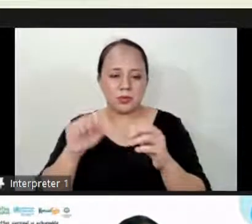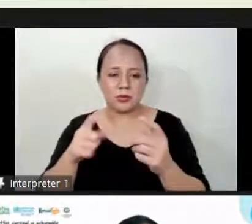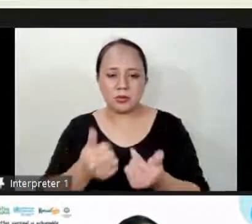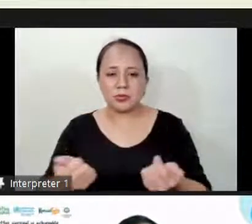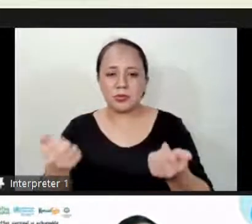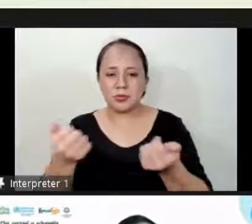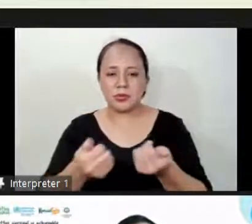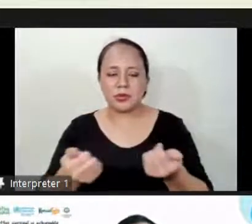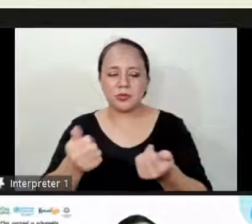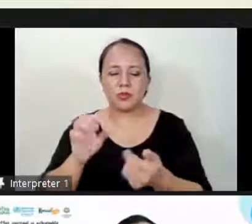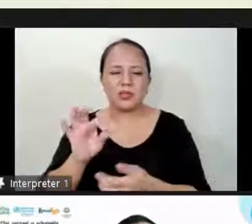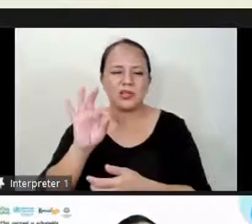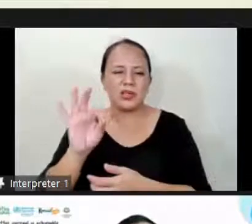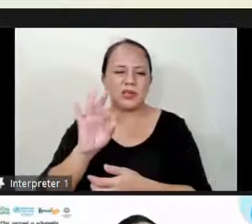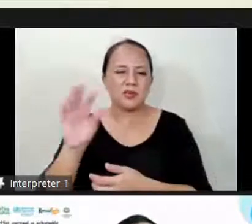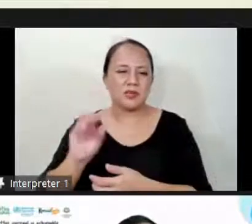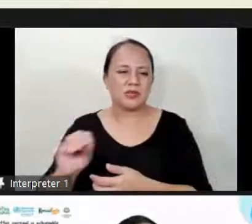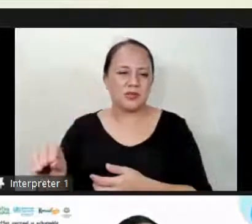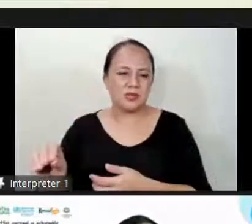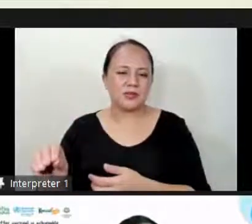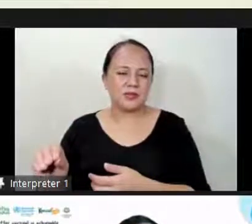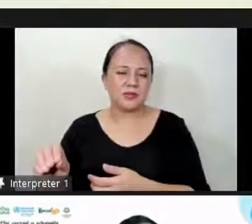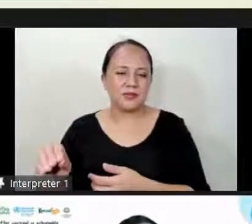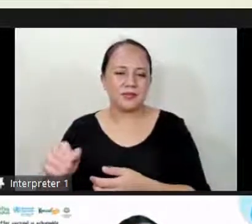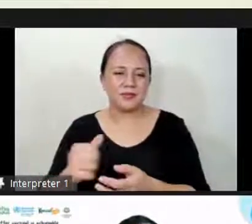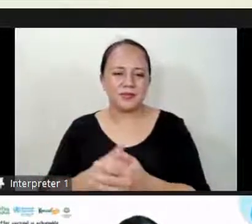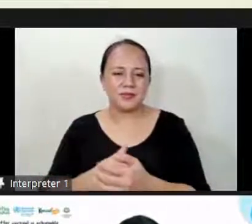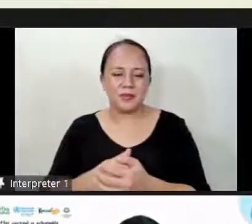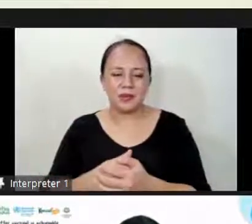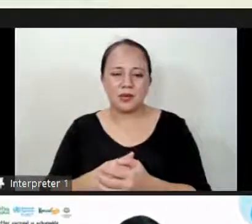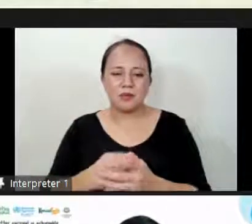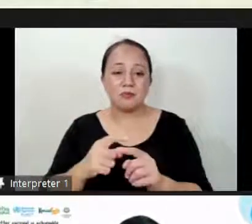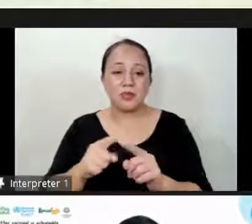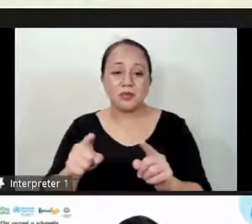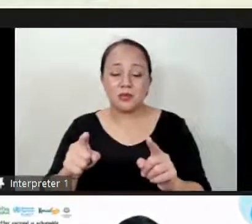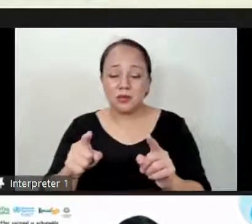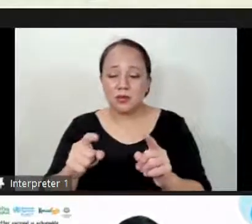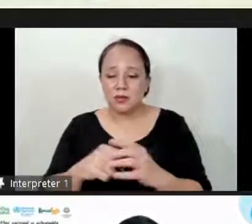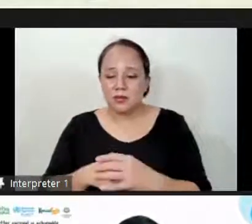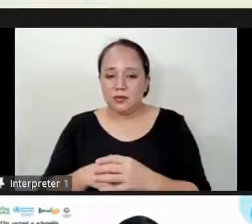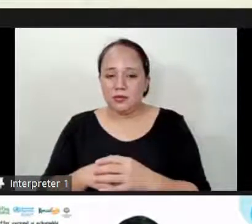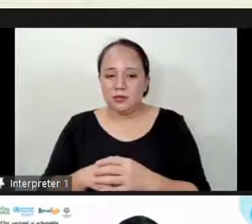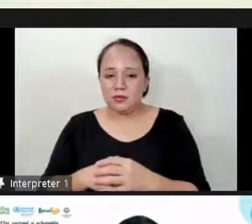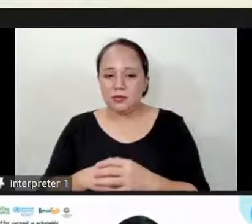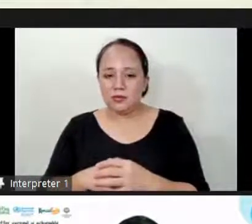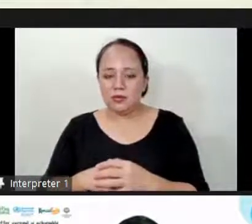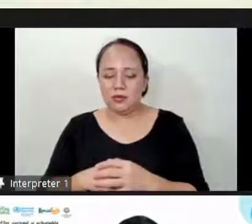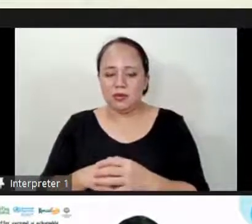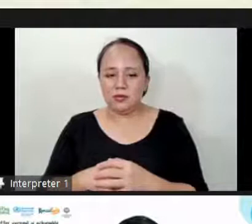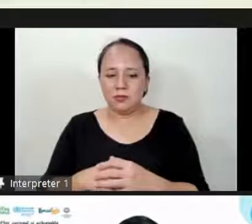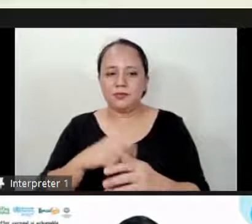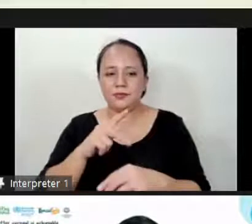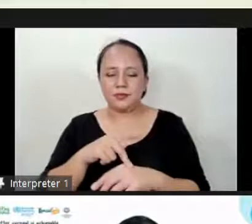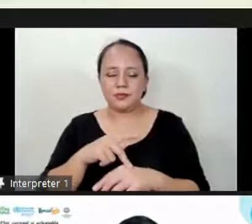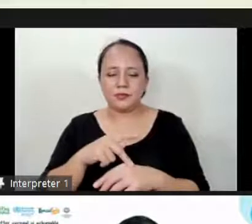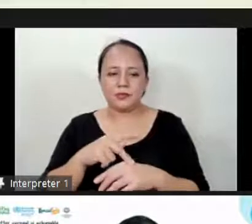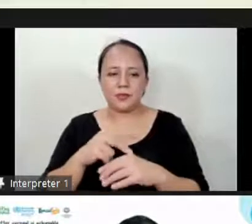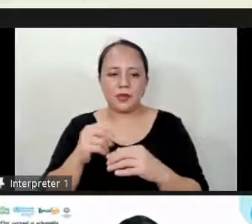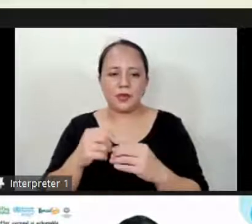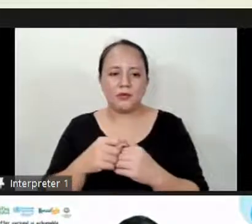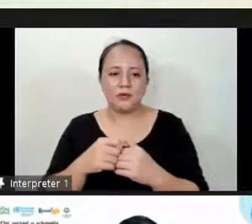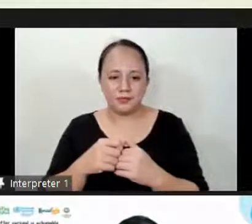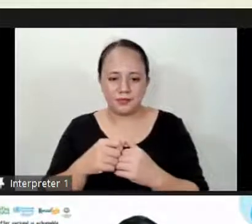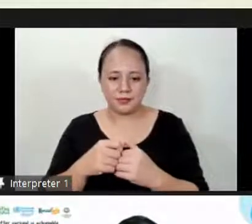than 90% of high-income countries. But demonstrating global inequity, it